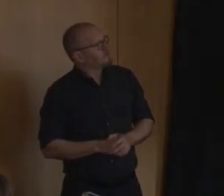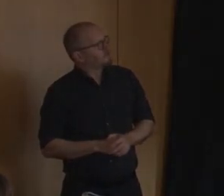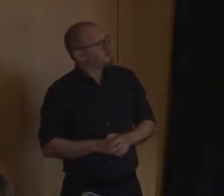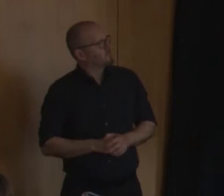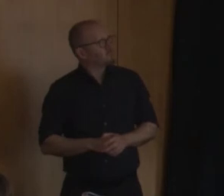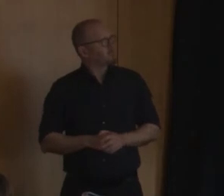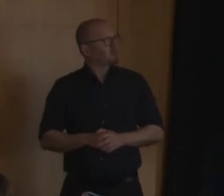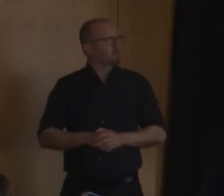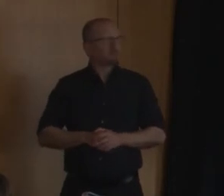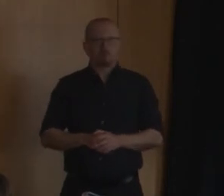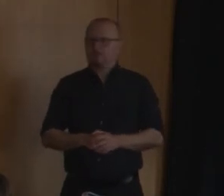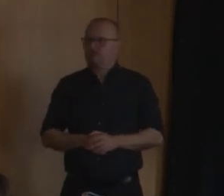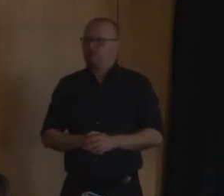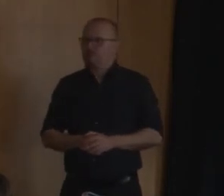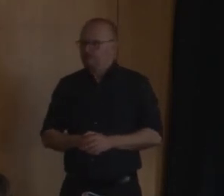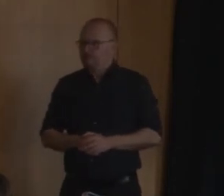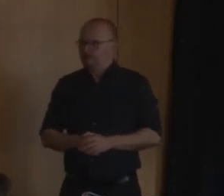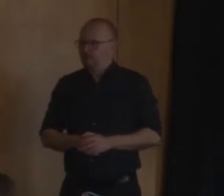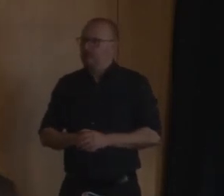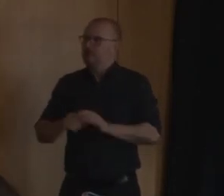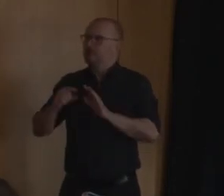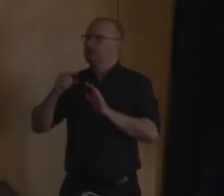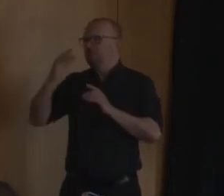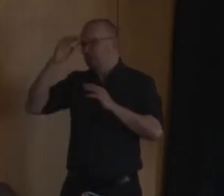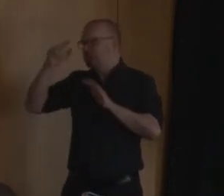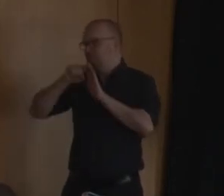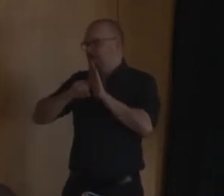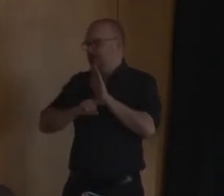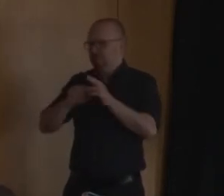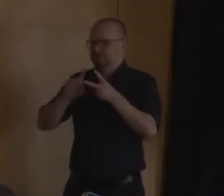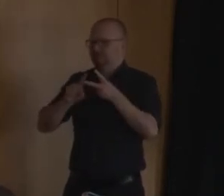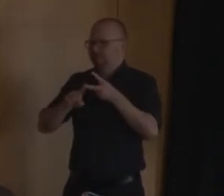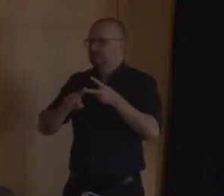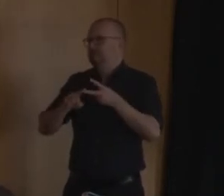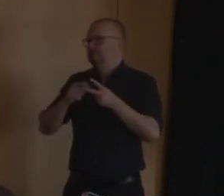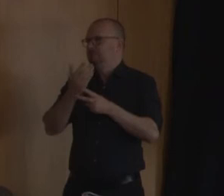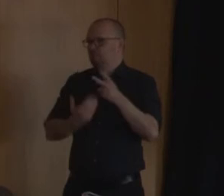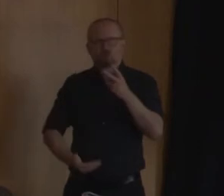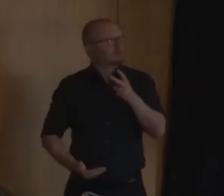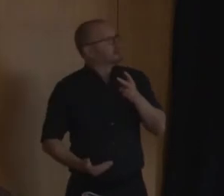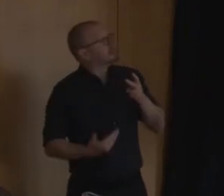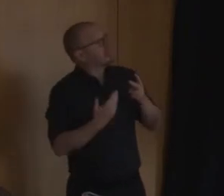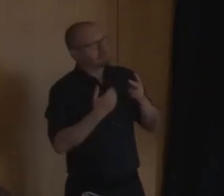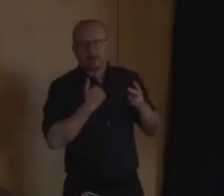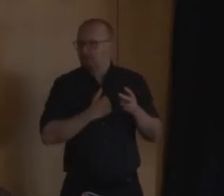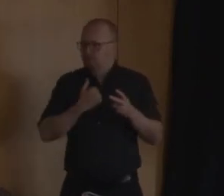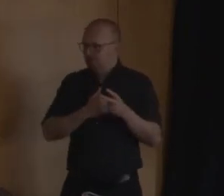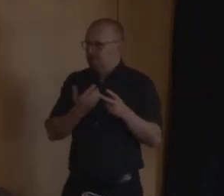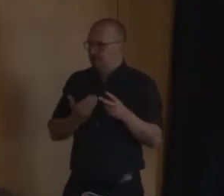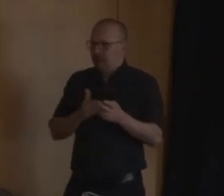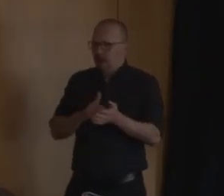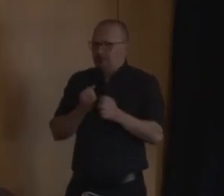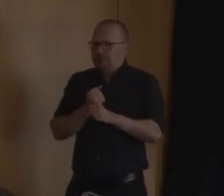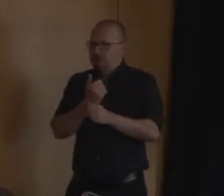And the second principle is emotion, which is also key to storytelling. It helps make stories sticky, if you like,